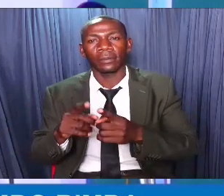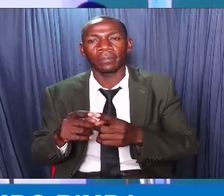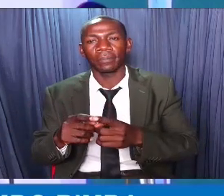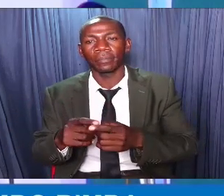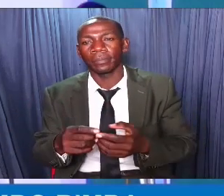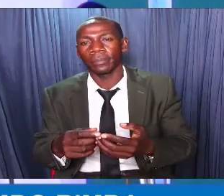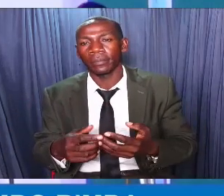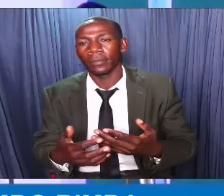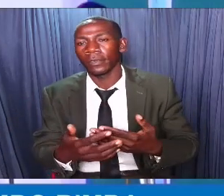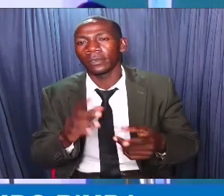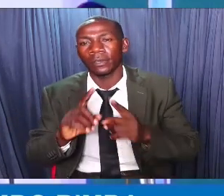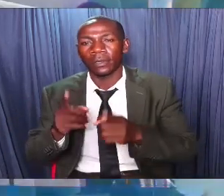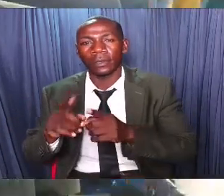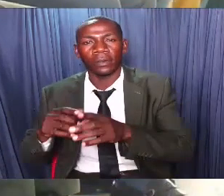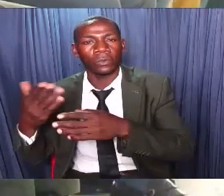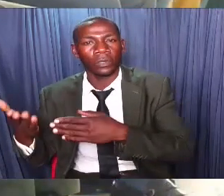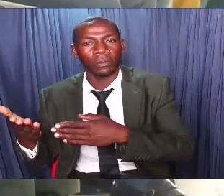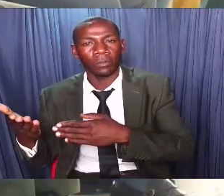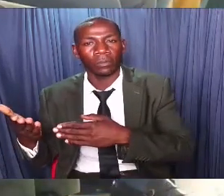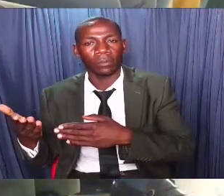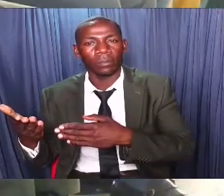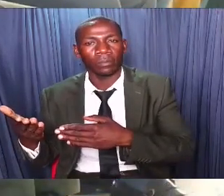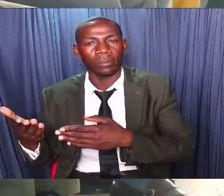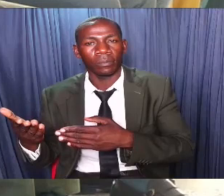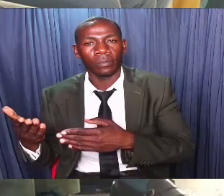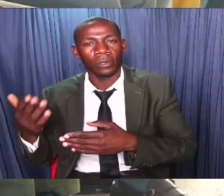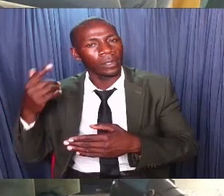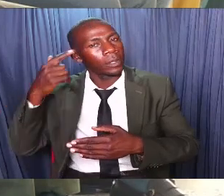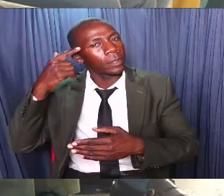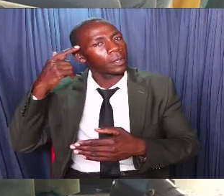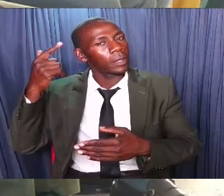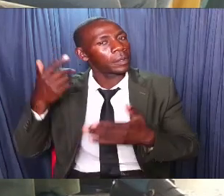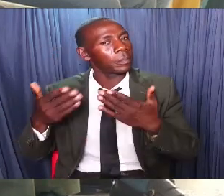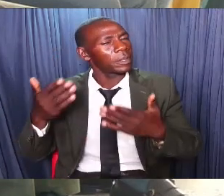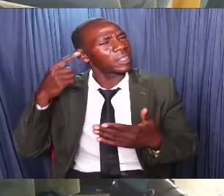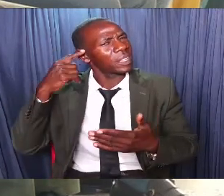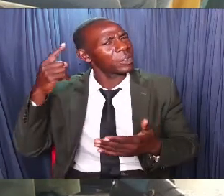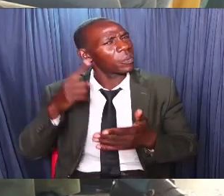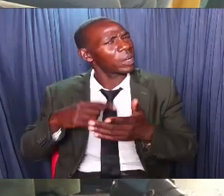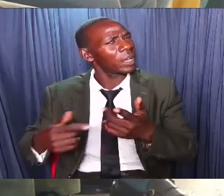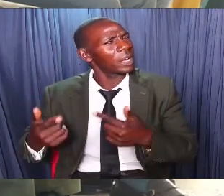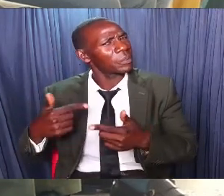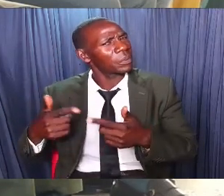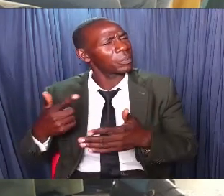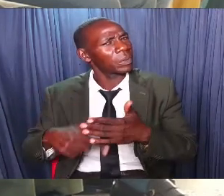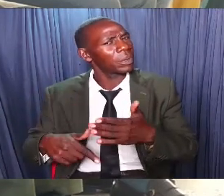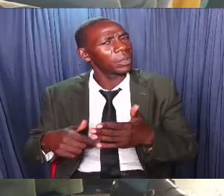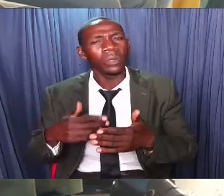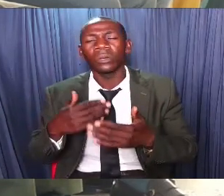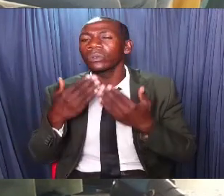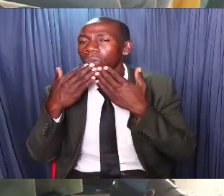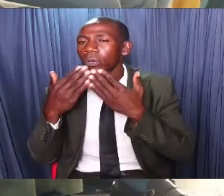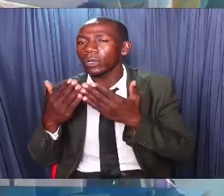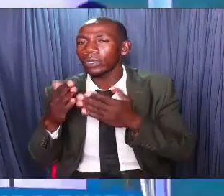him. Wakaanza kumkimbilia. They started running unto him. Akadhani sasa wanamkimbilia. He thought maybe they are running unto him. Ndio wananiletea habari